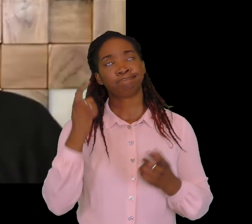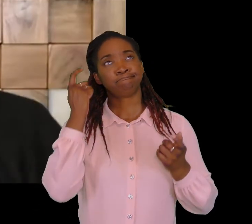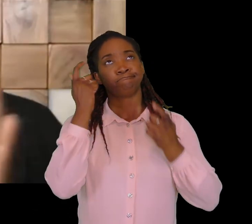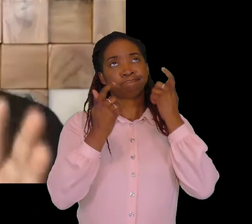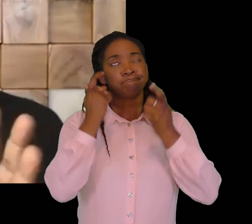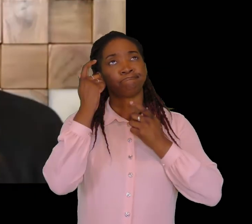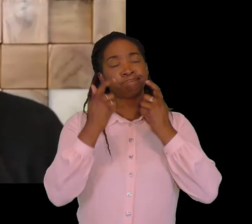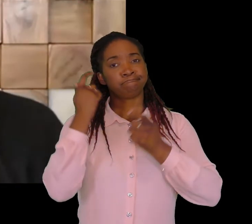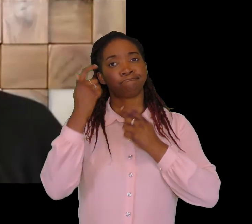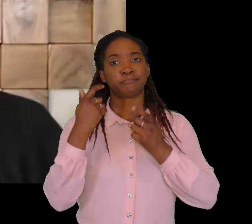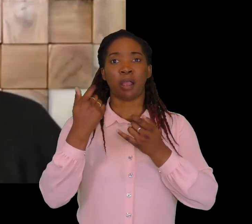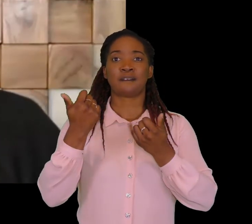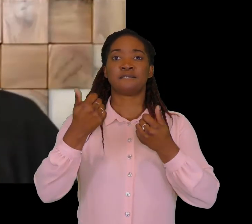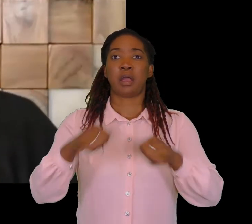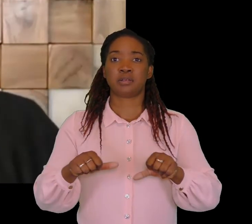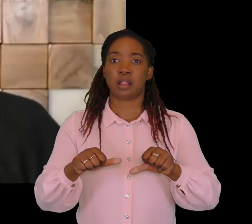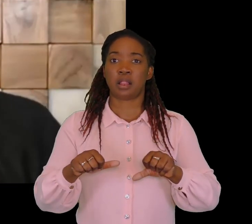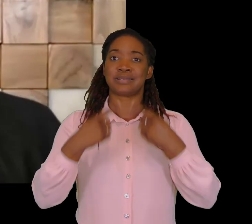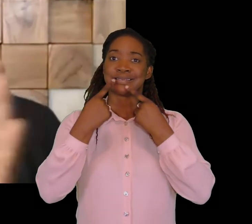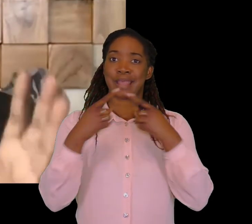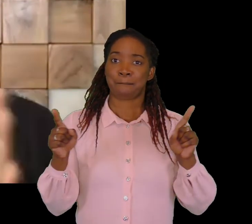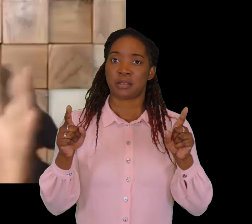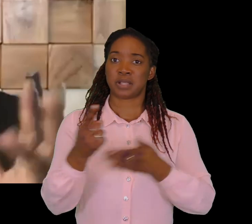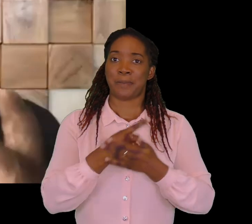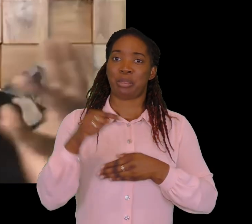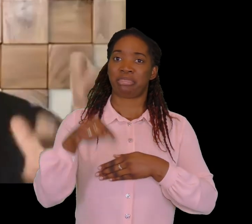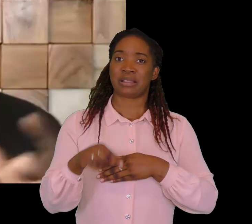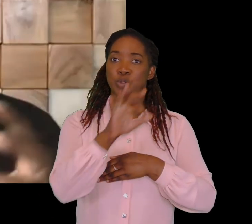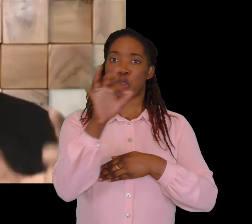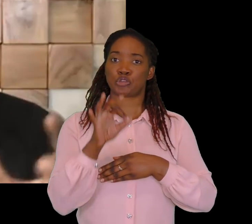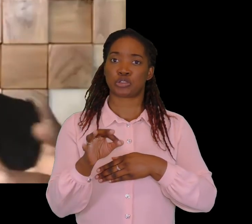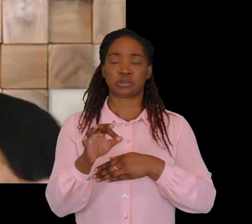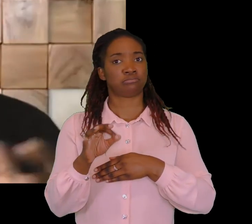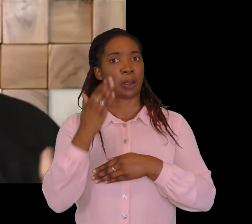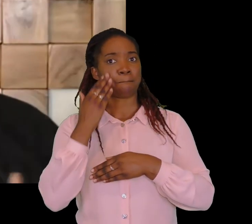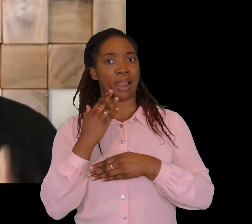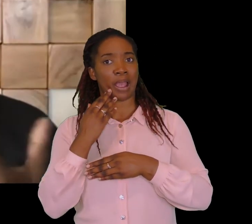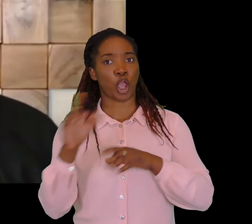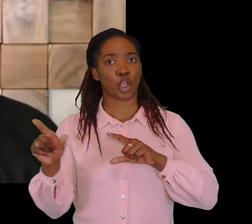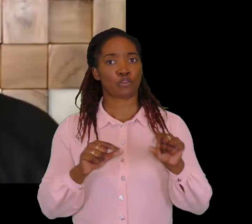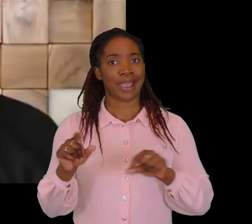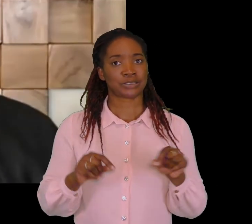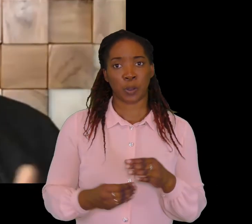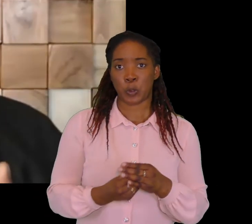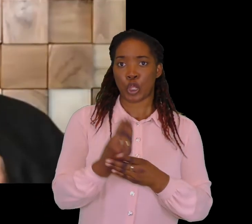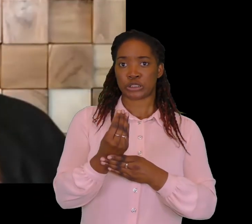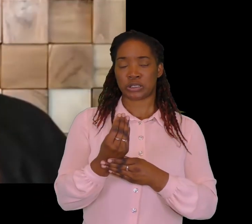on just a last statement about this question around the emergence of Black curatorial voices, of which you